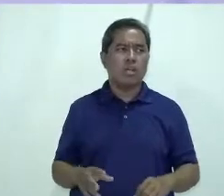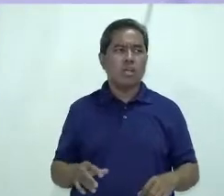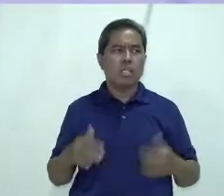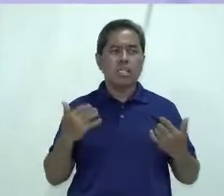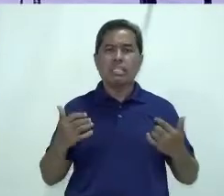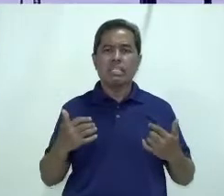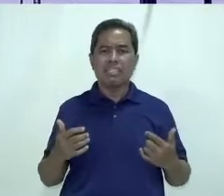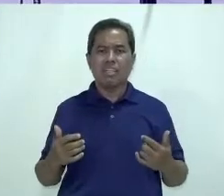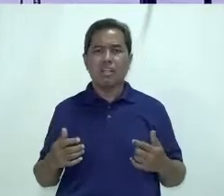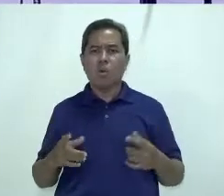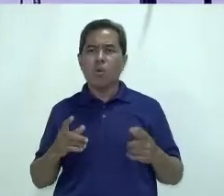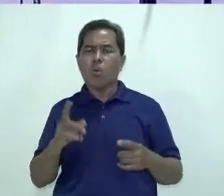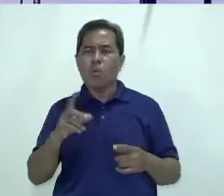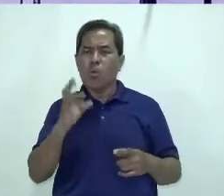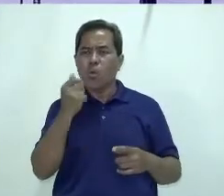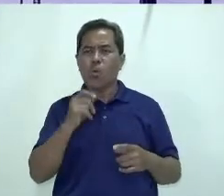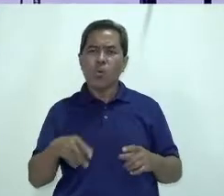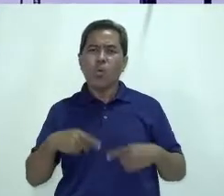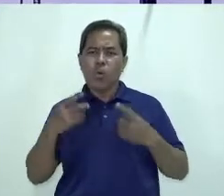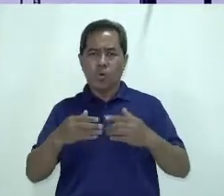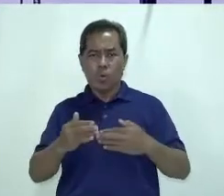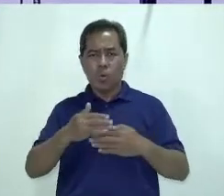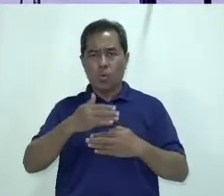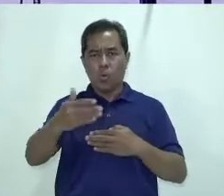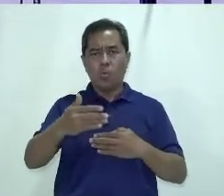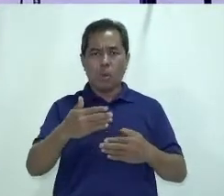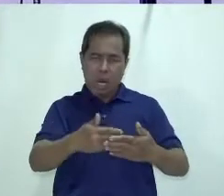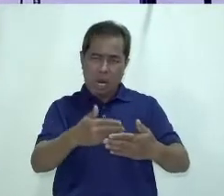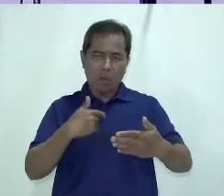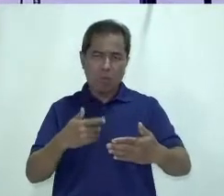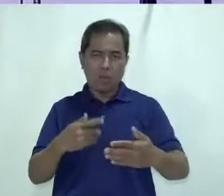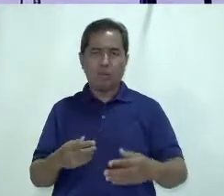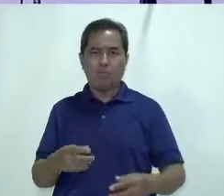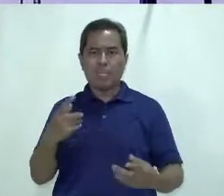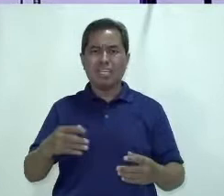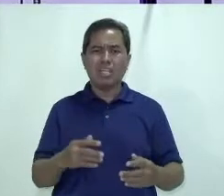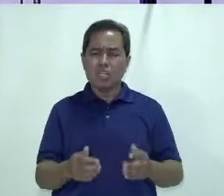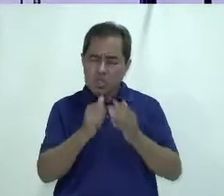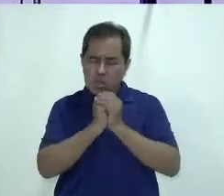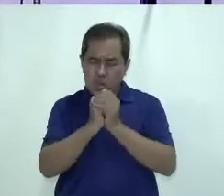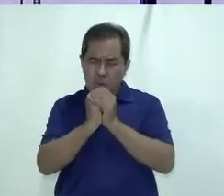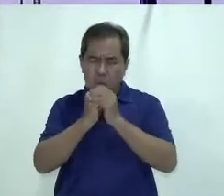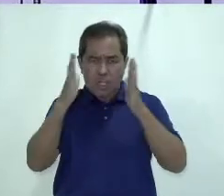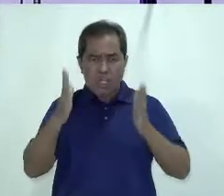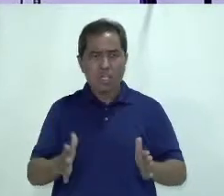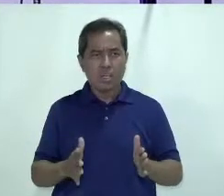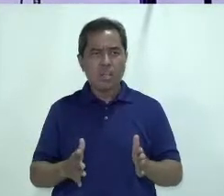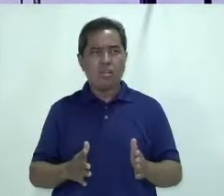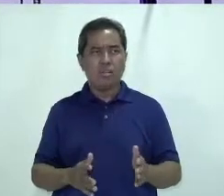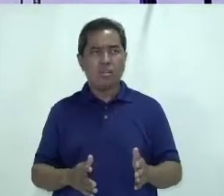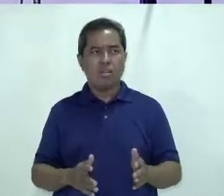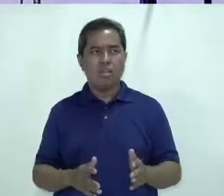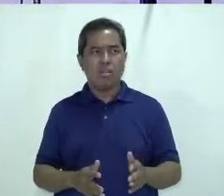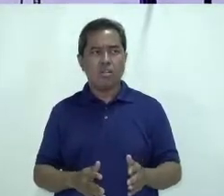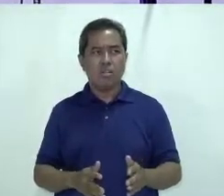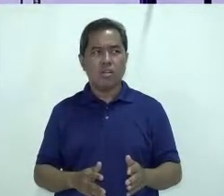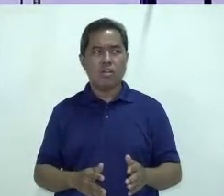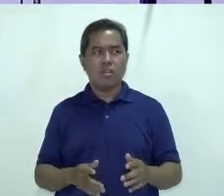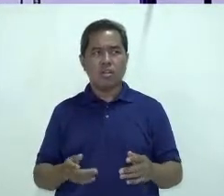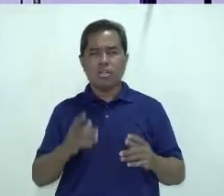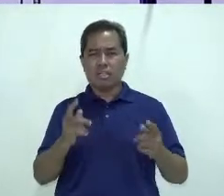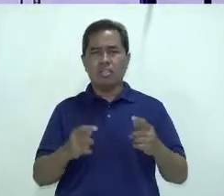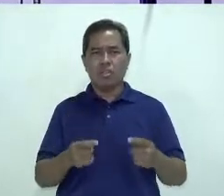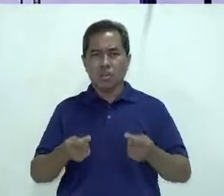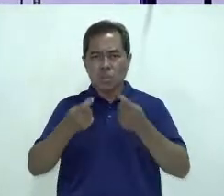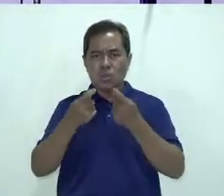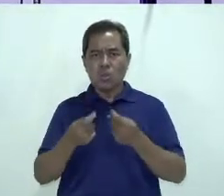the worshipers. It's the tribe of Levi. And they're not trained for warfare. They're